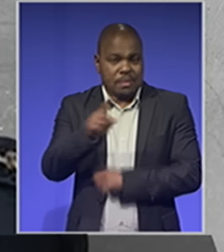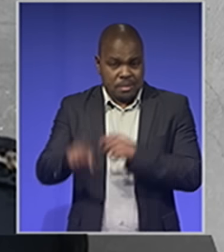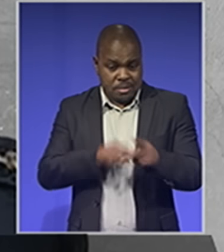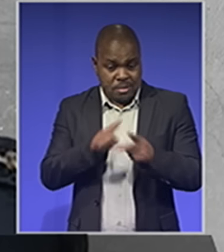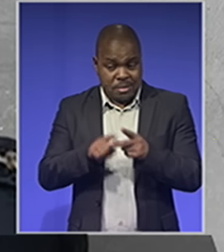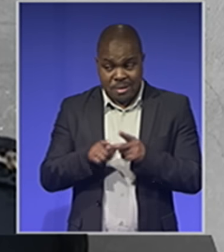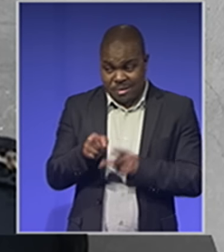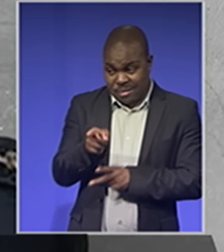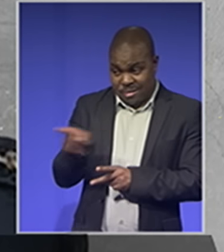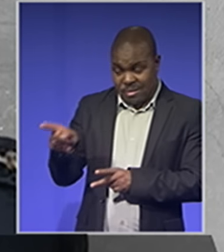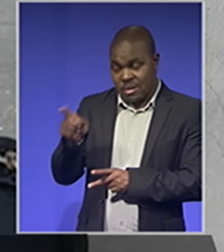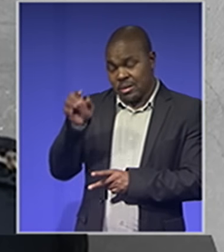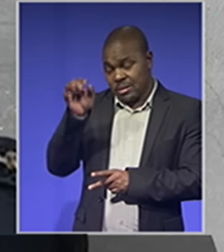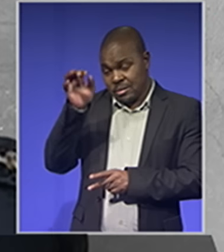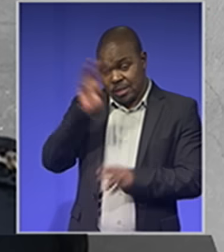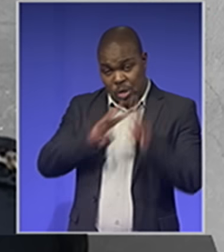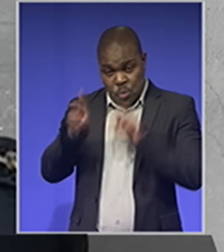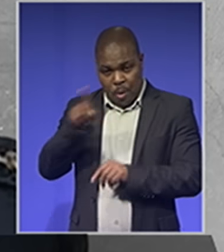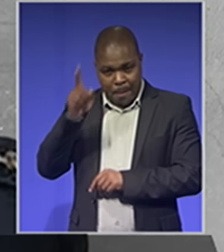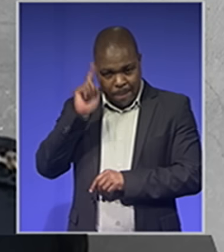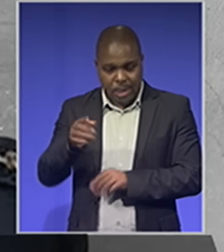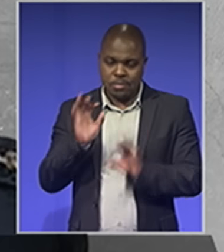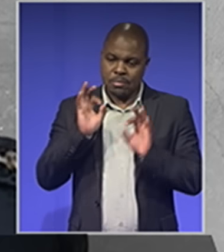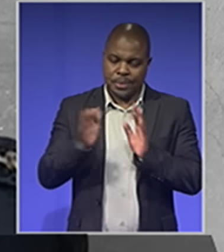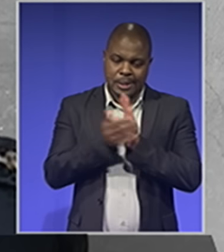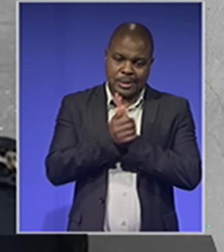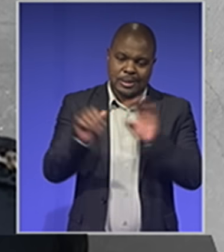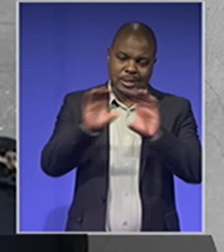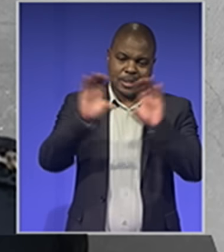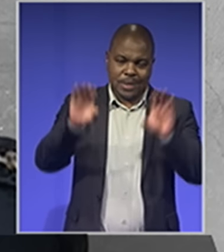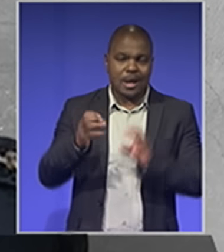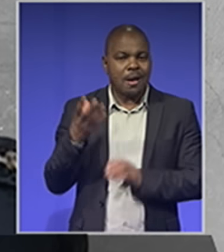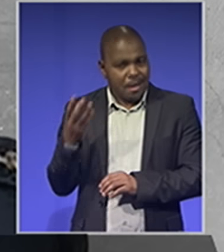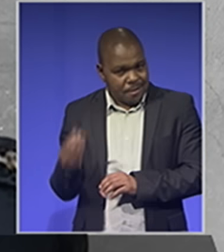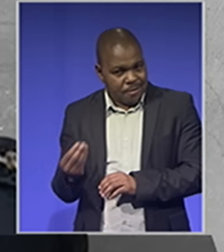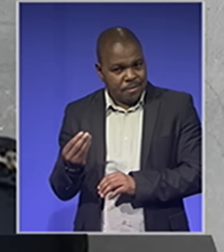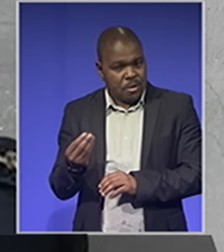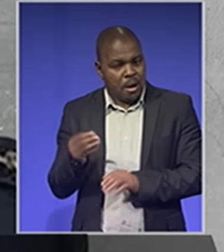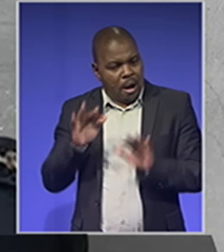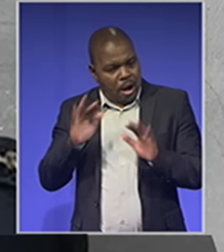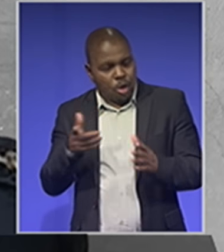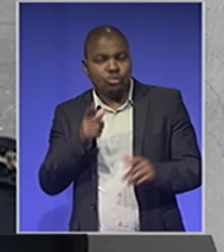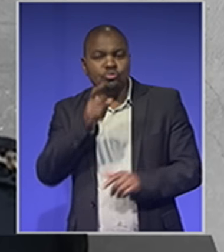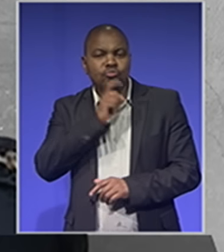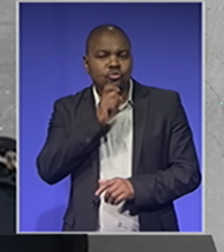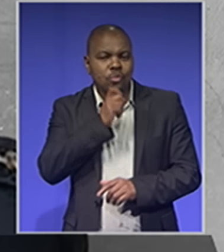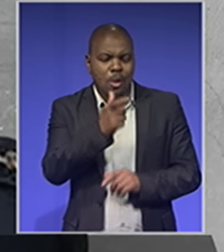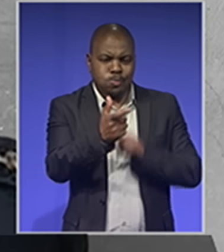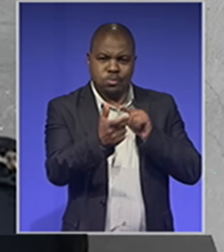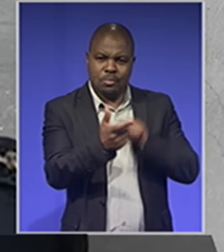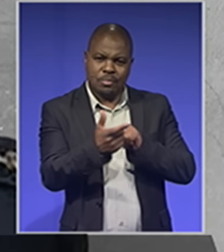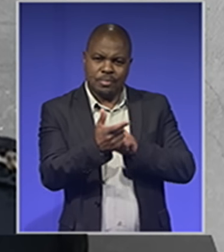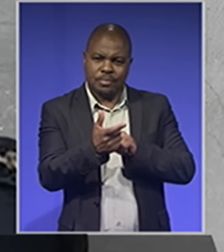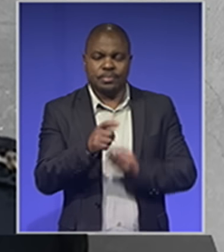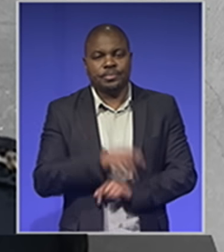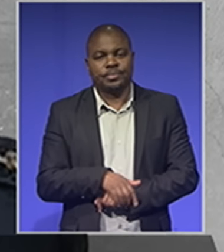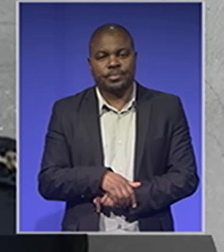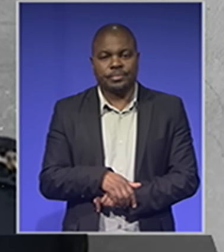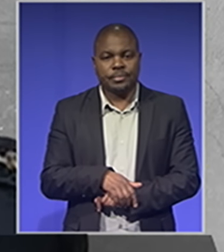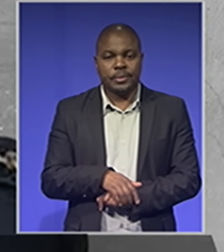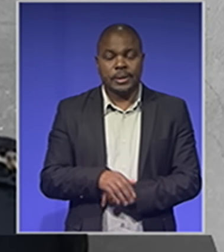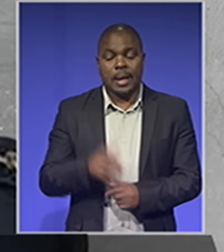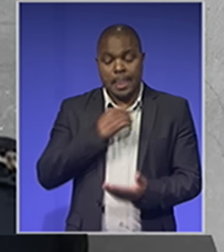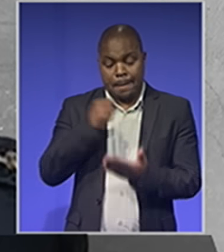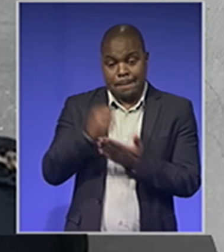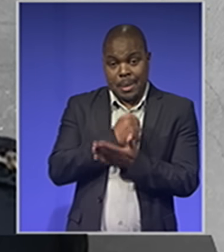particular security official must be in possession of a competency certificate to utilize that particular firearm. The